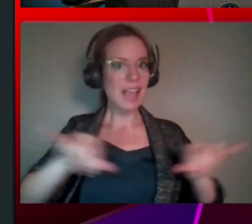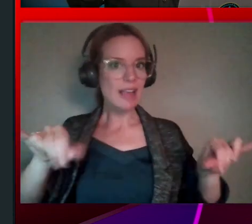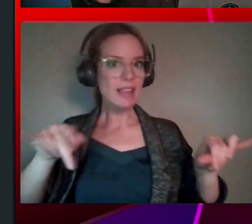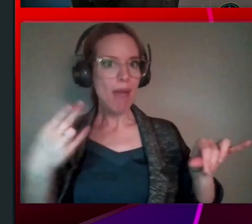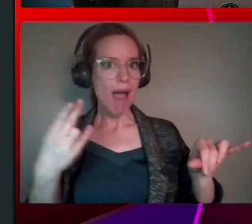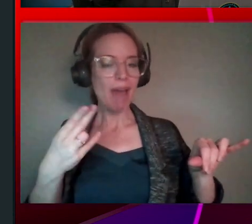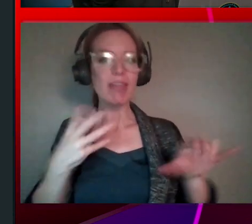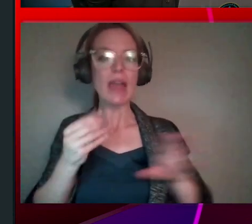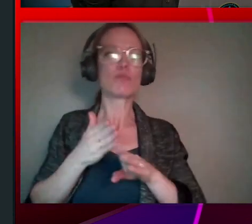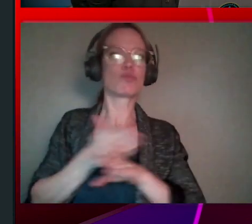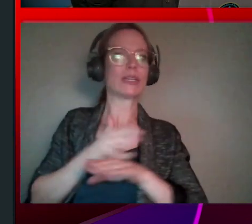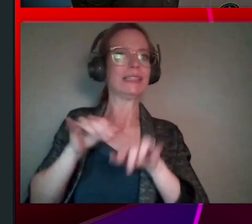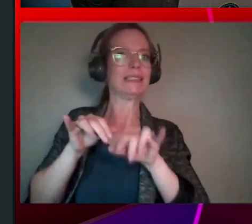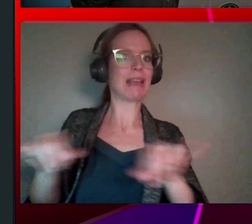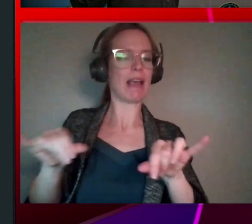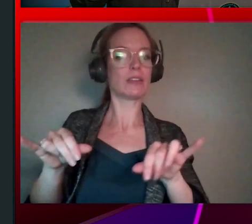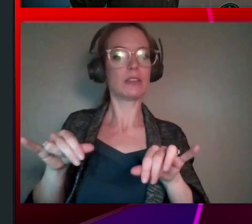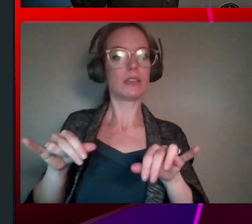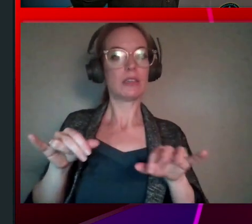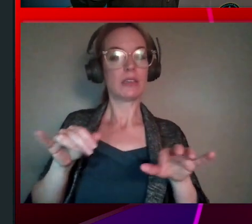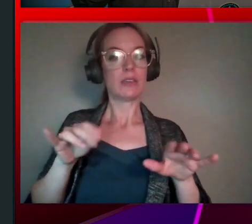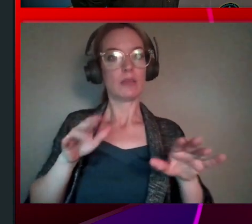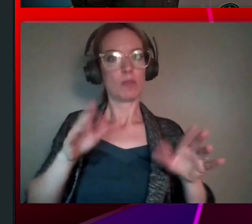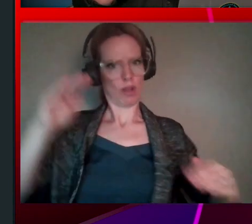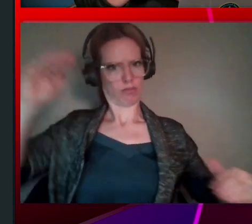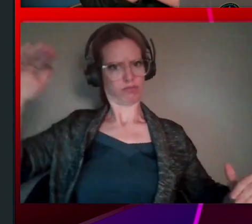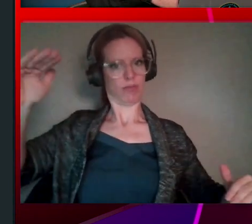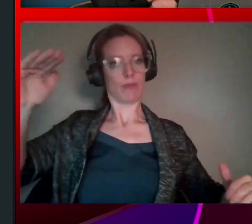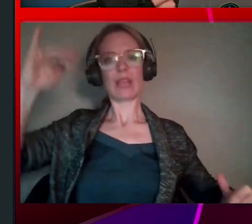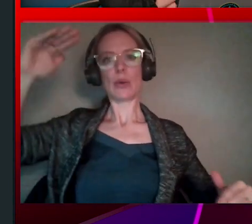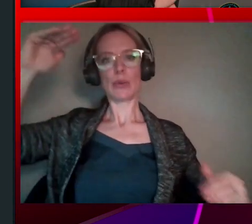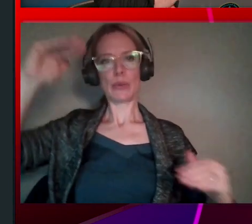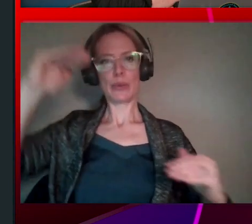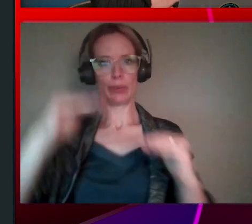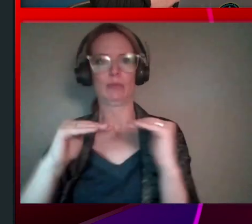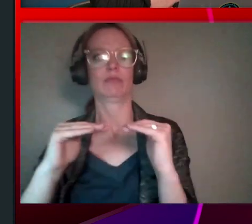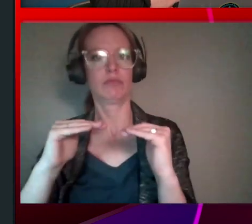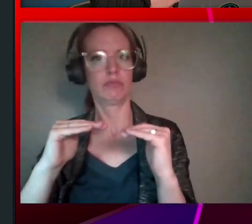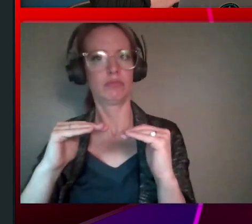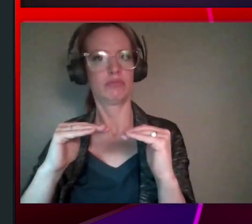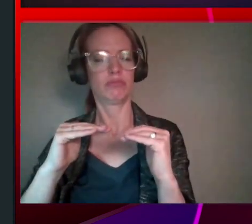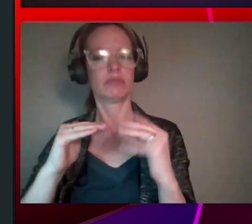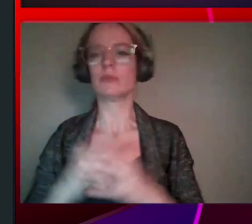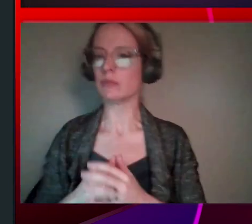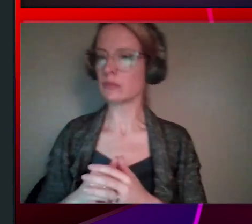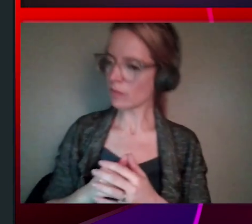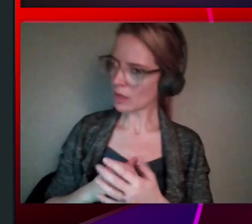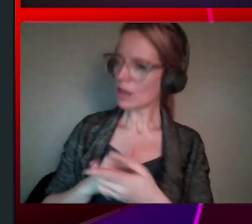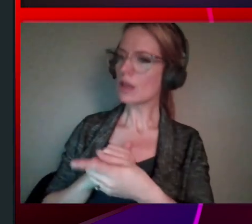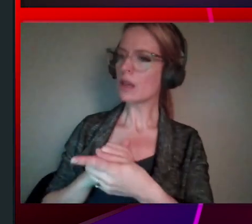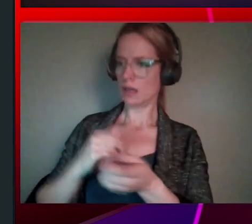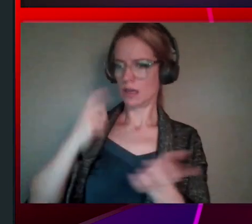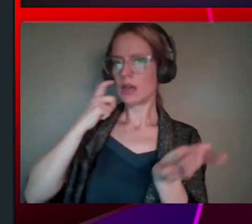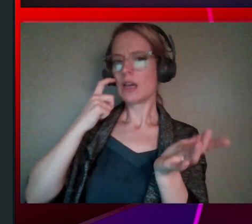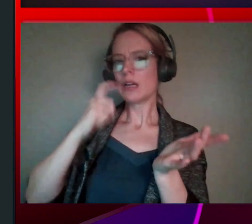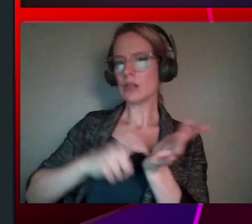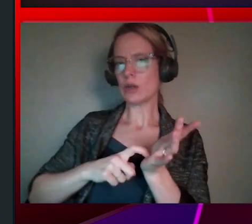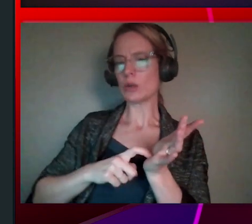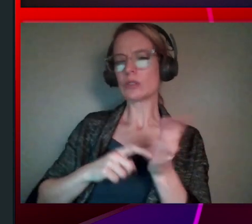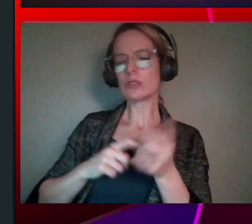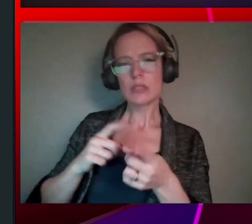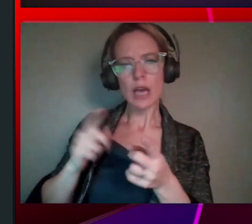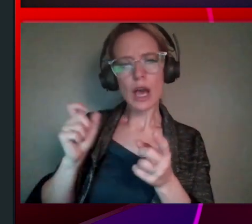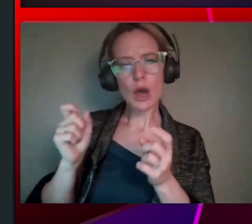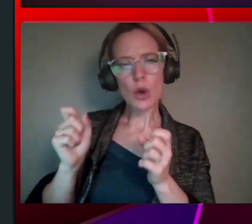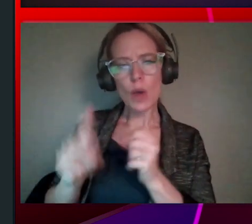and drastically reducing the delta between those. So I saw a question scroll by earlier, but is there any cost